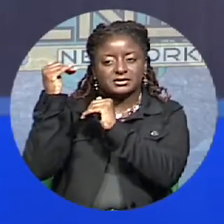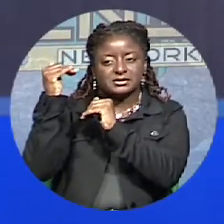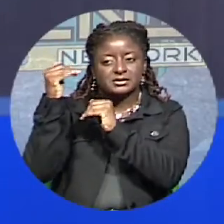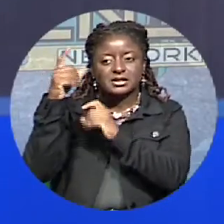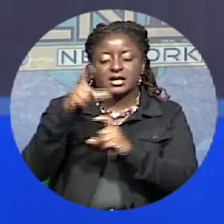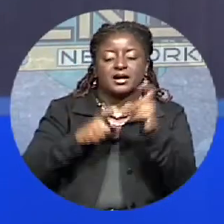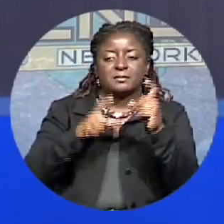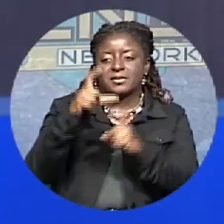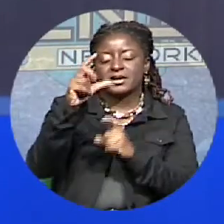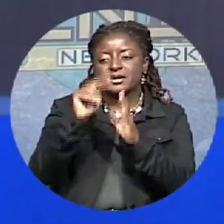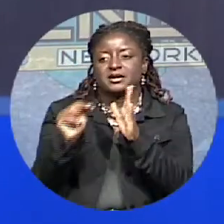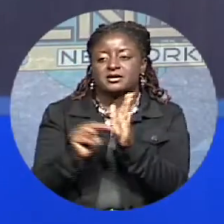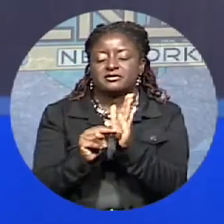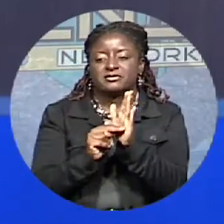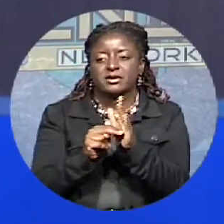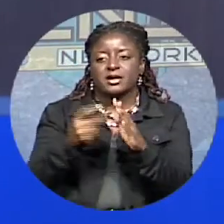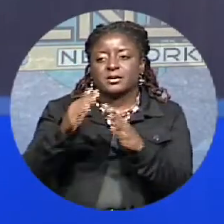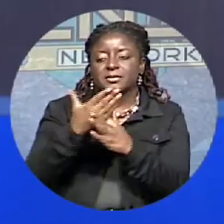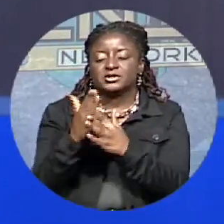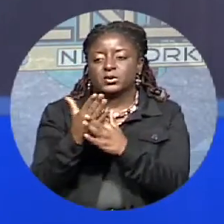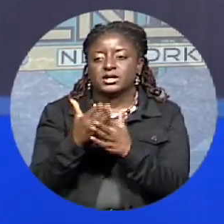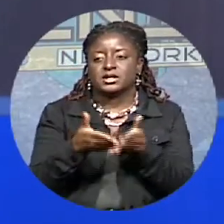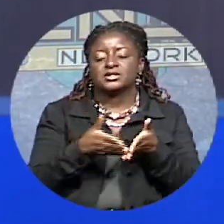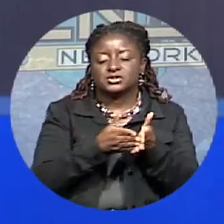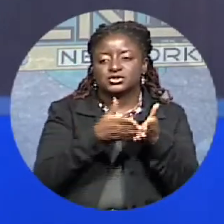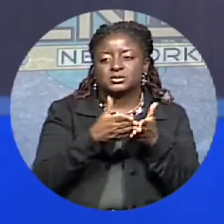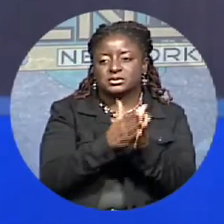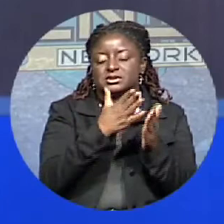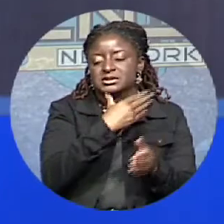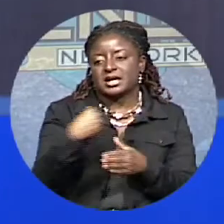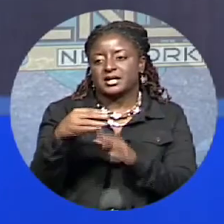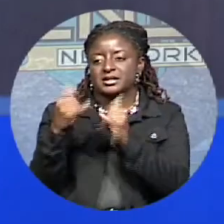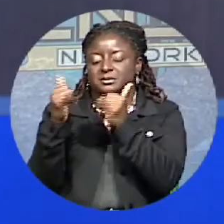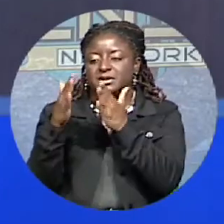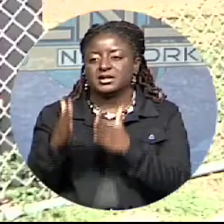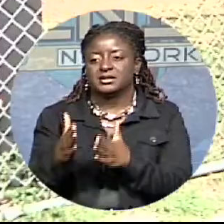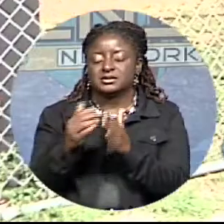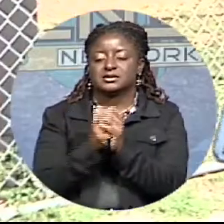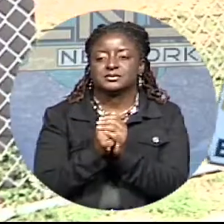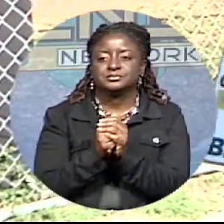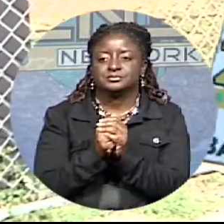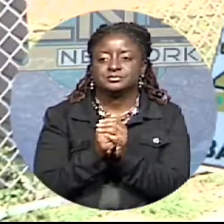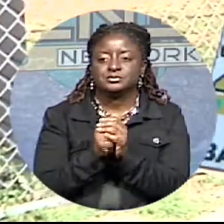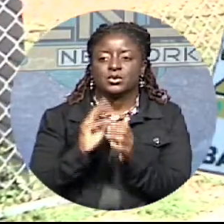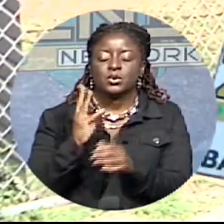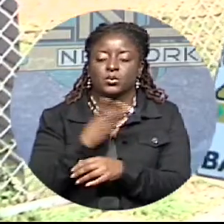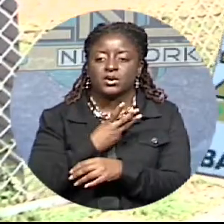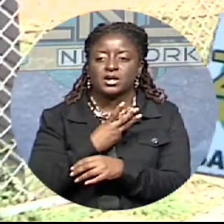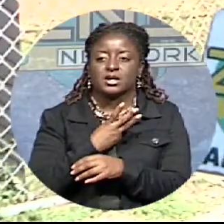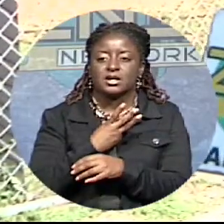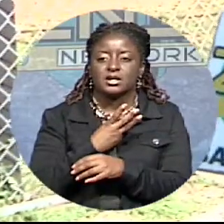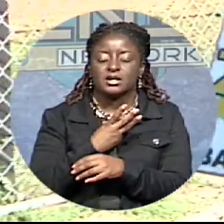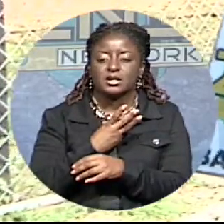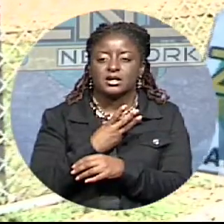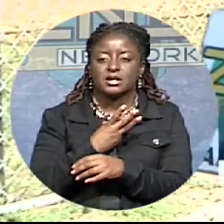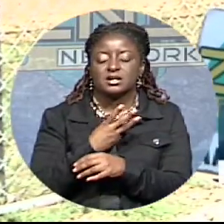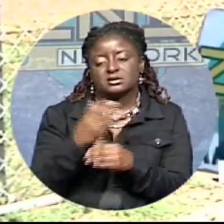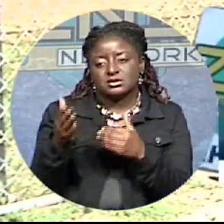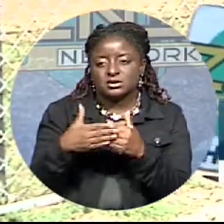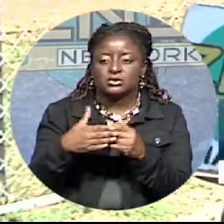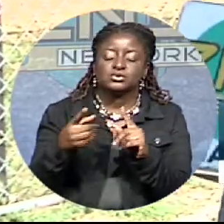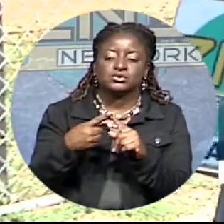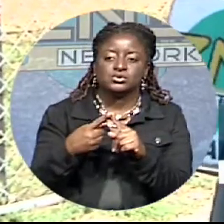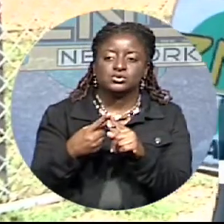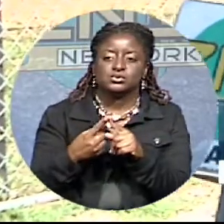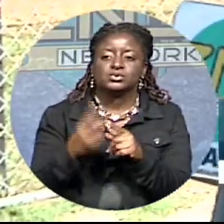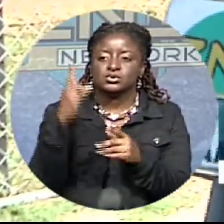and players, which will determine who moves on to play the Oilers in the championship. We almost doubled the amount of teams we had last year.